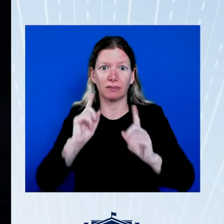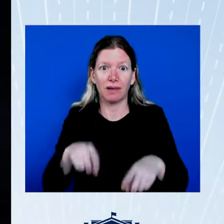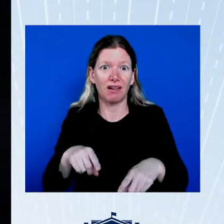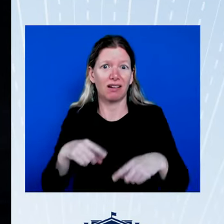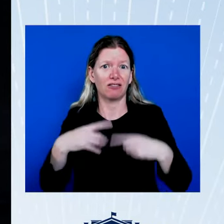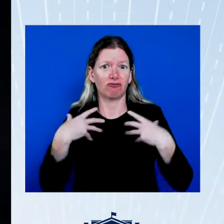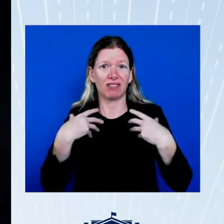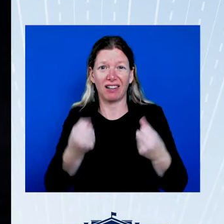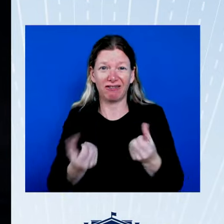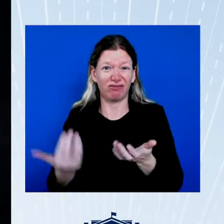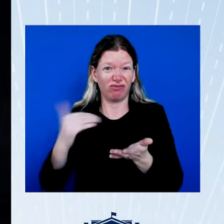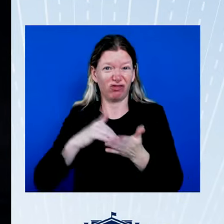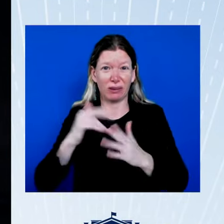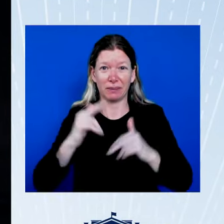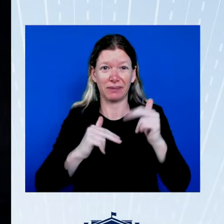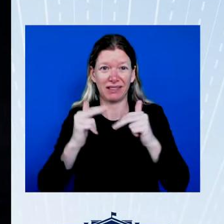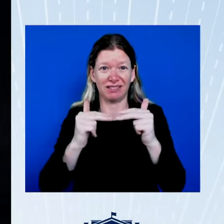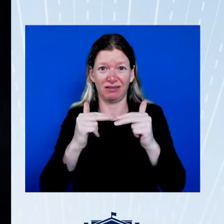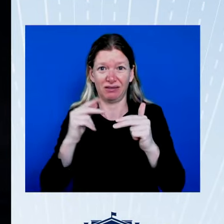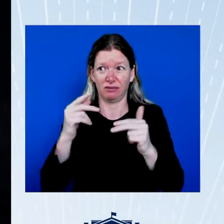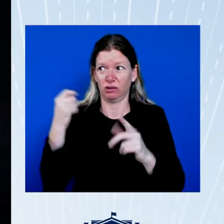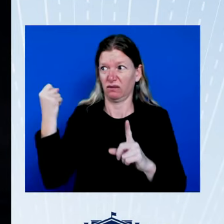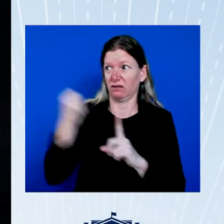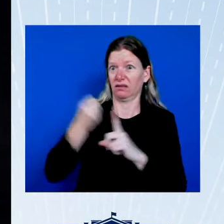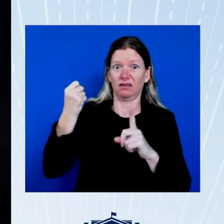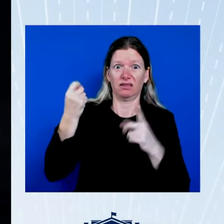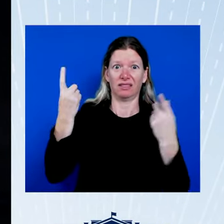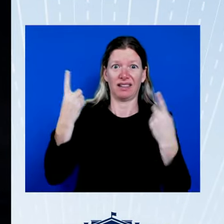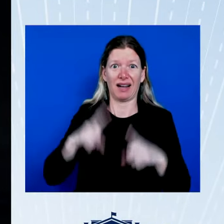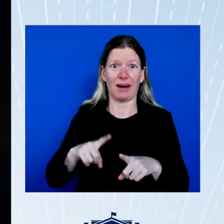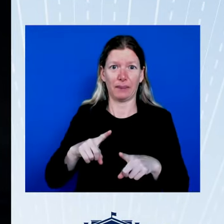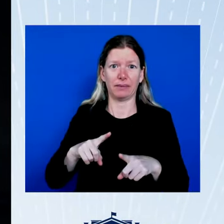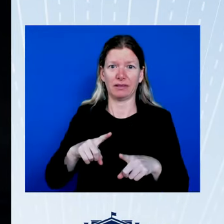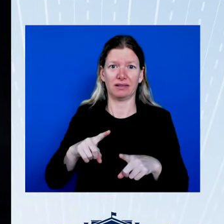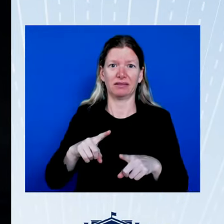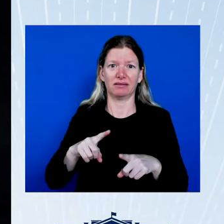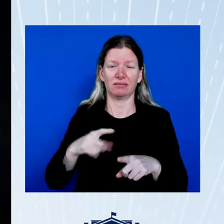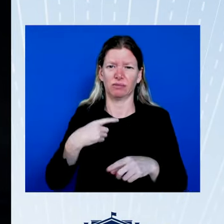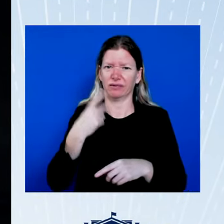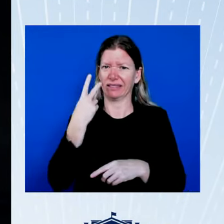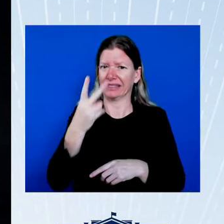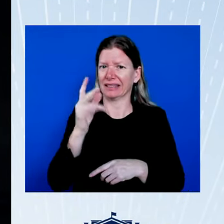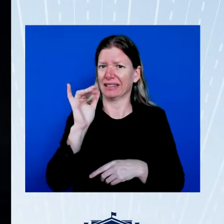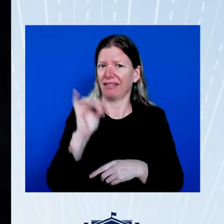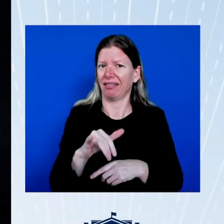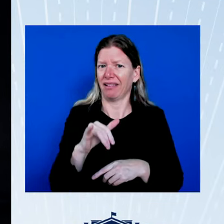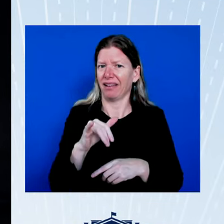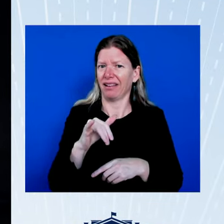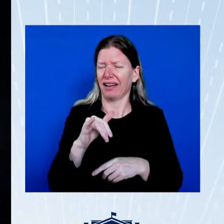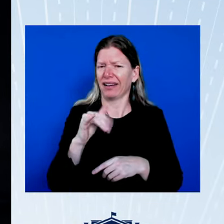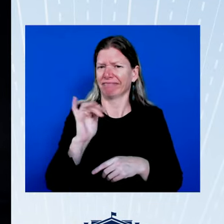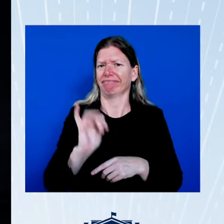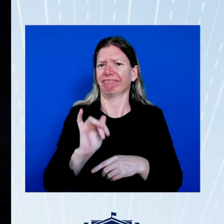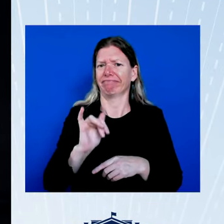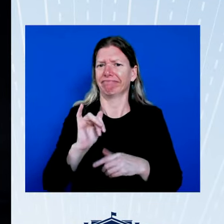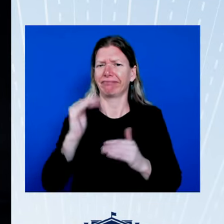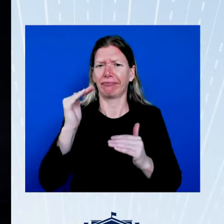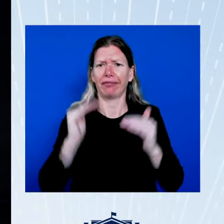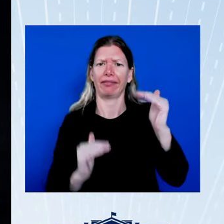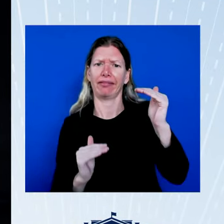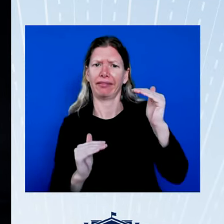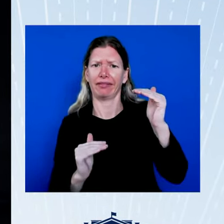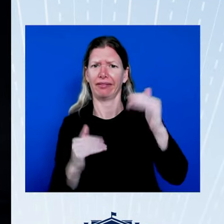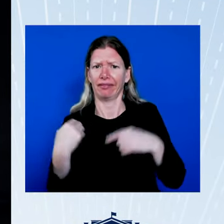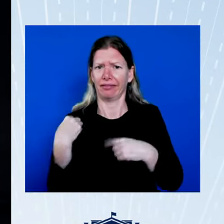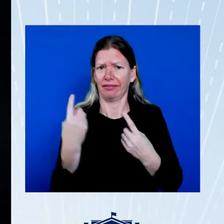that disparity throughout our nearly 3 years of work together in this administration. So we are working to increase